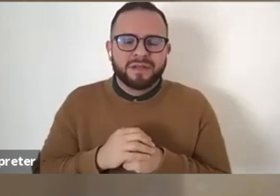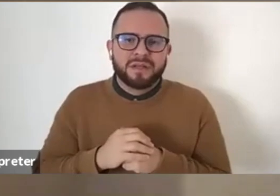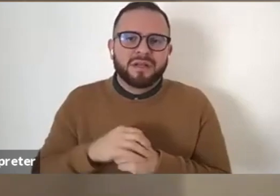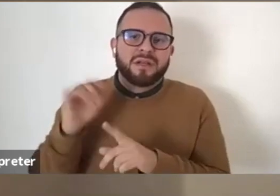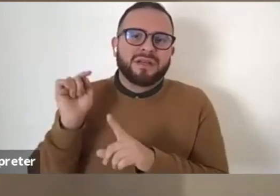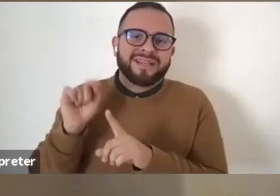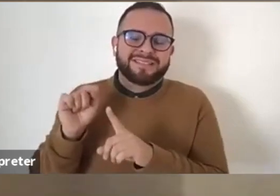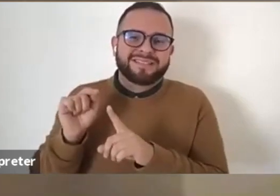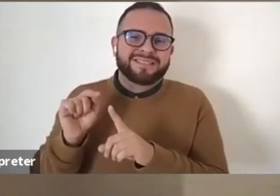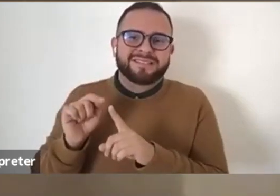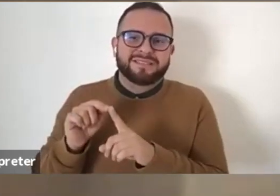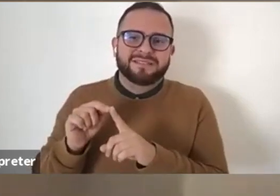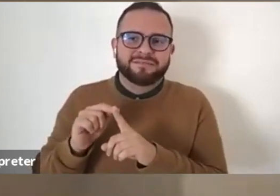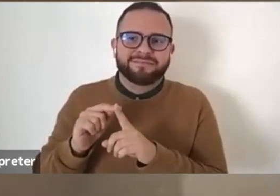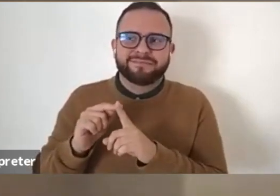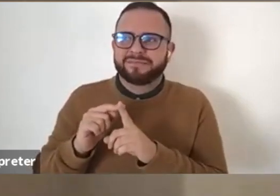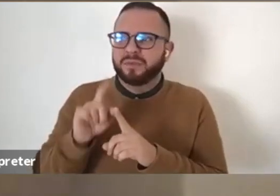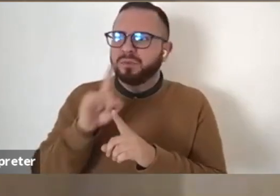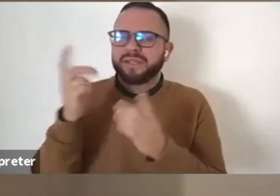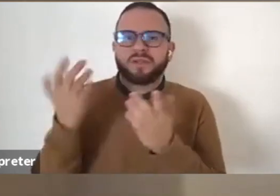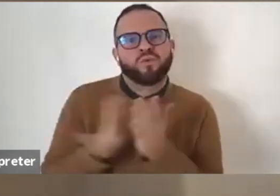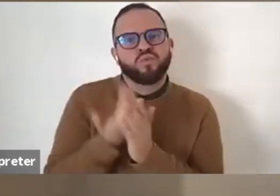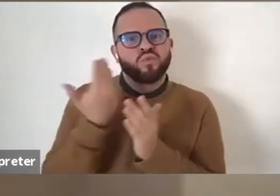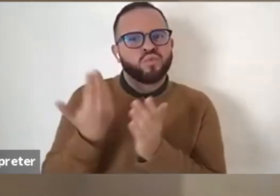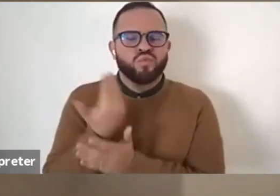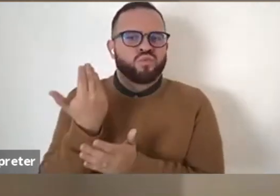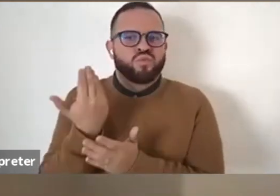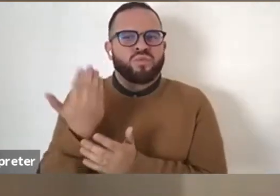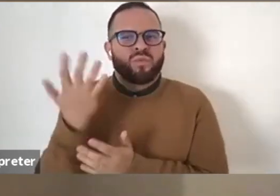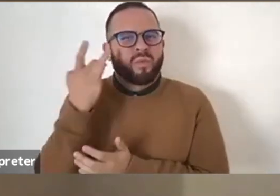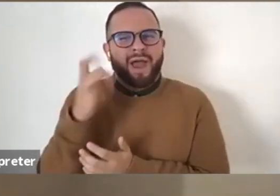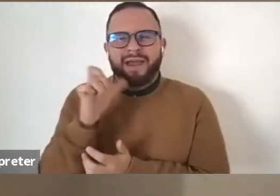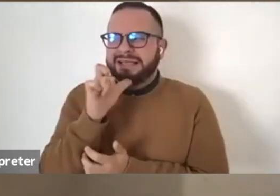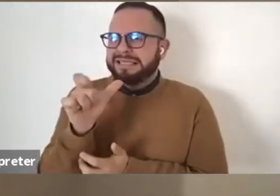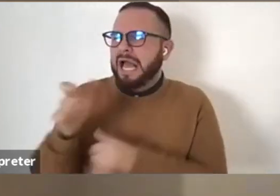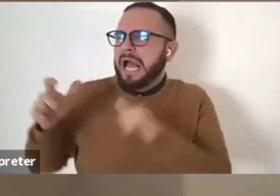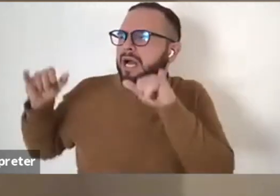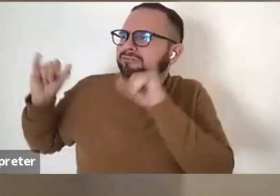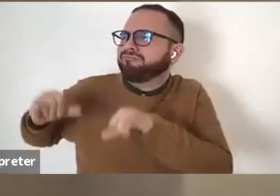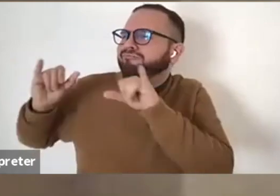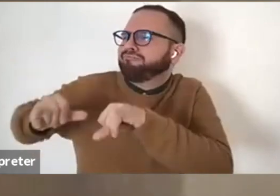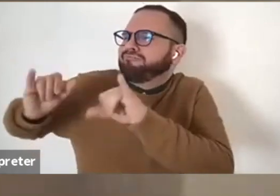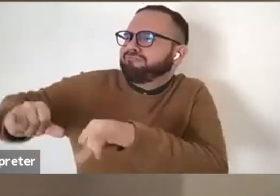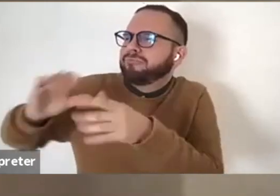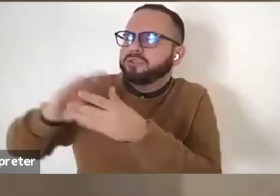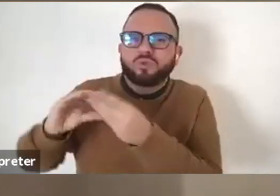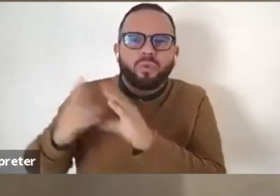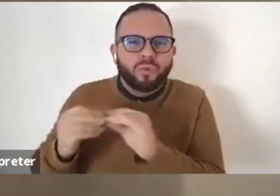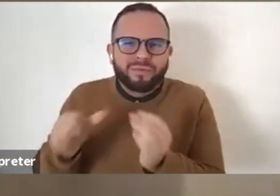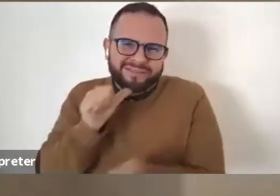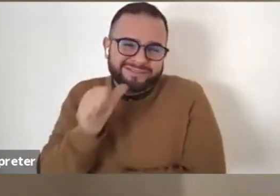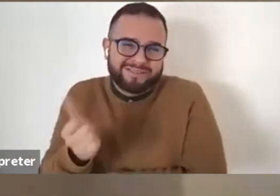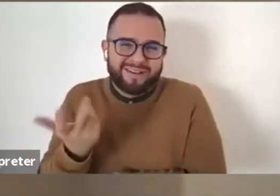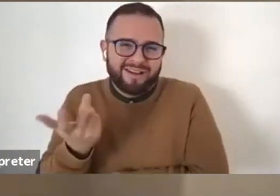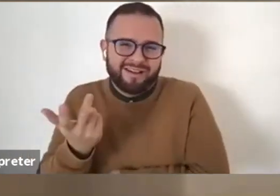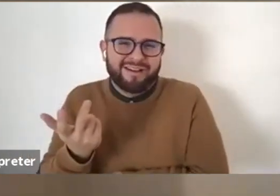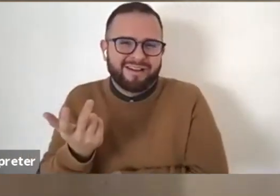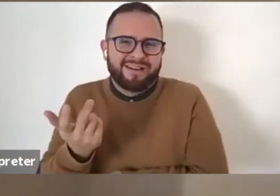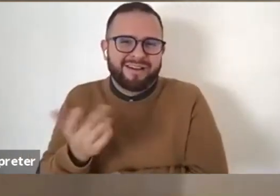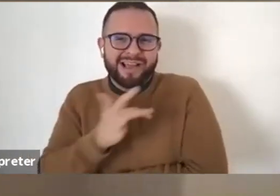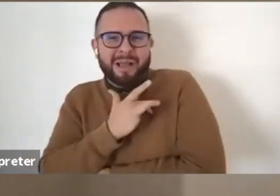and exceptional in a way that it's not typical story, right? It's not typical story. It has